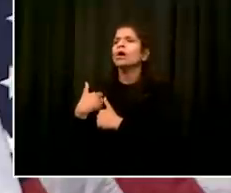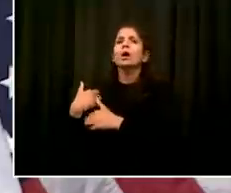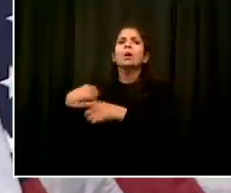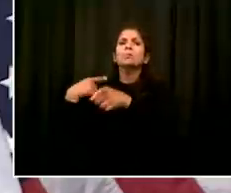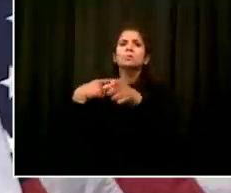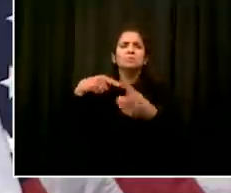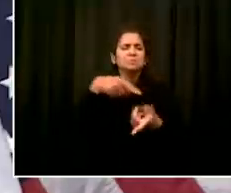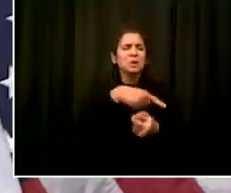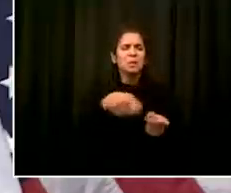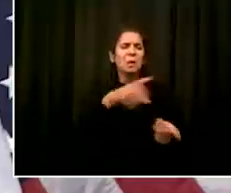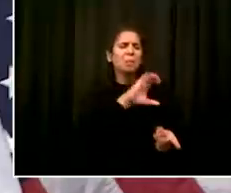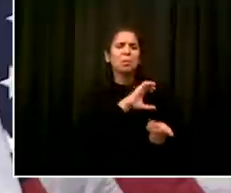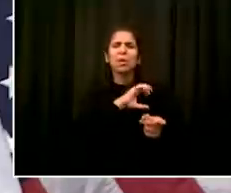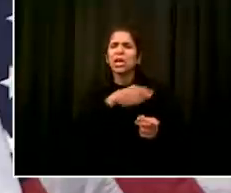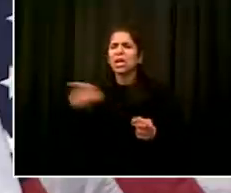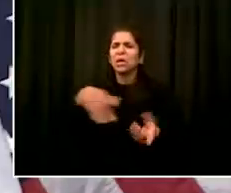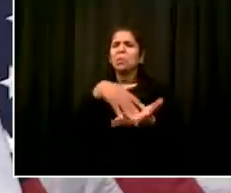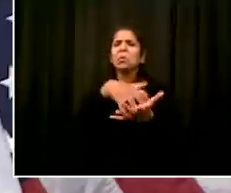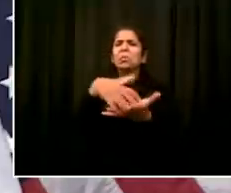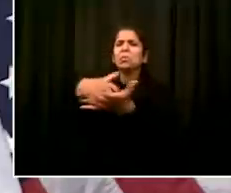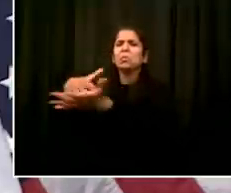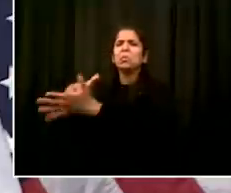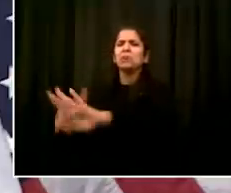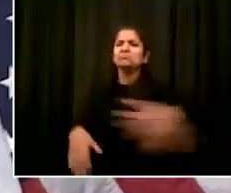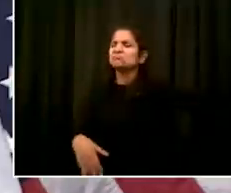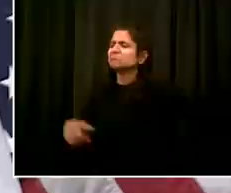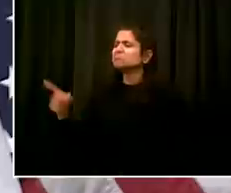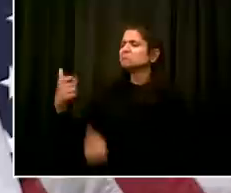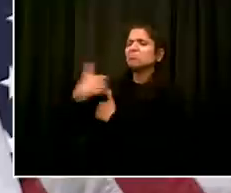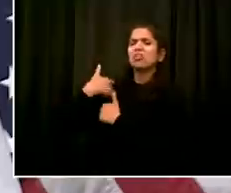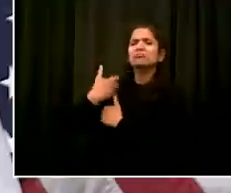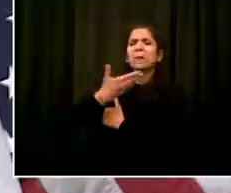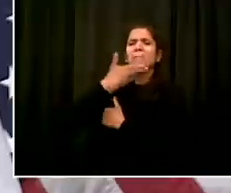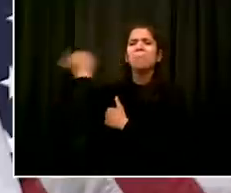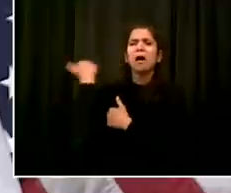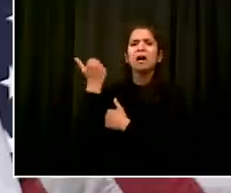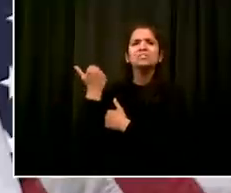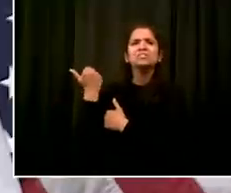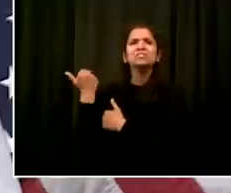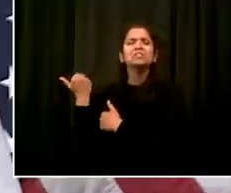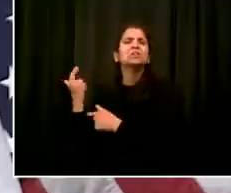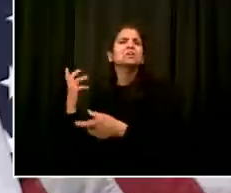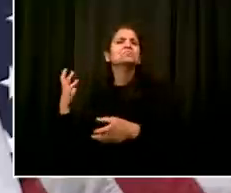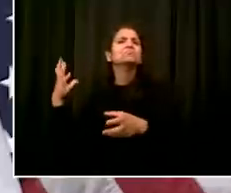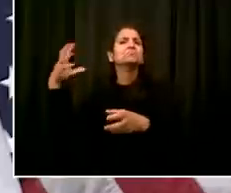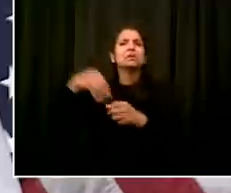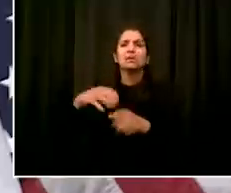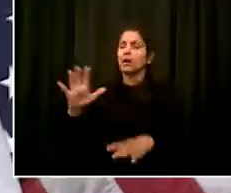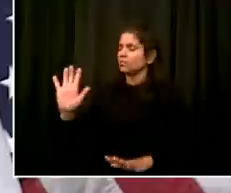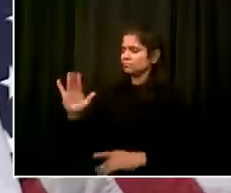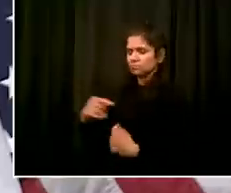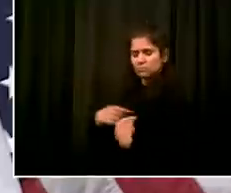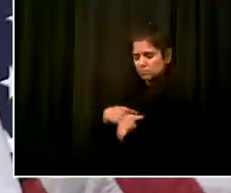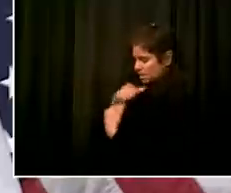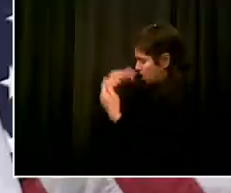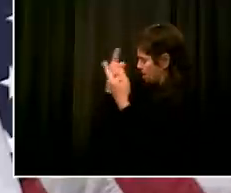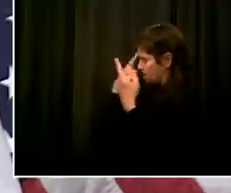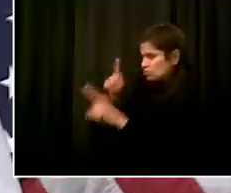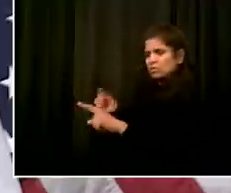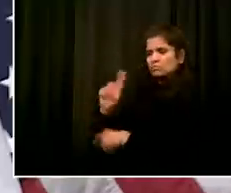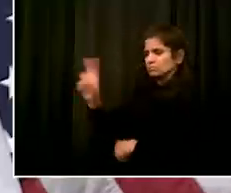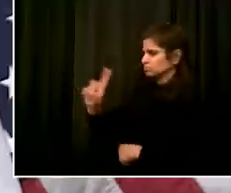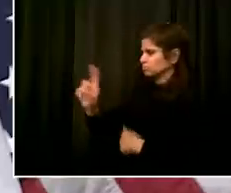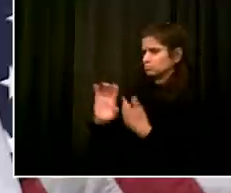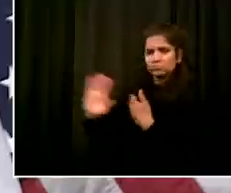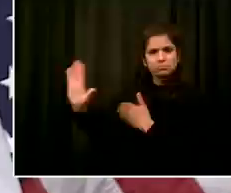keep saying this can't go on, and I believe it will not go on. The president, unfortunately, added to this from the moment he